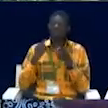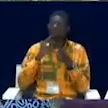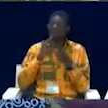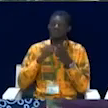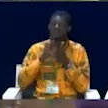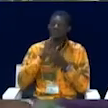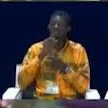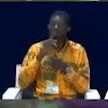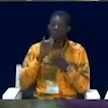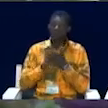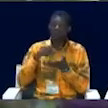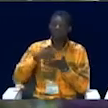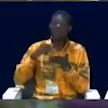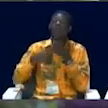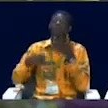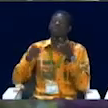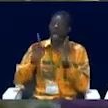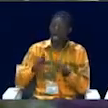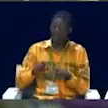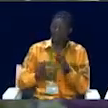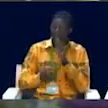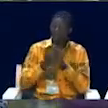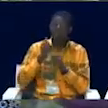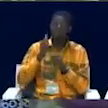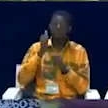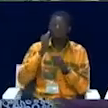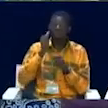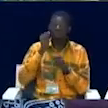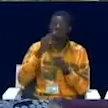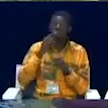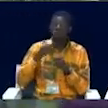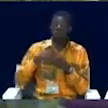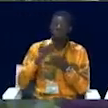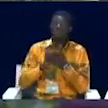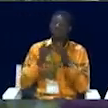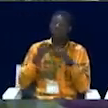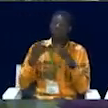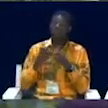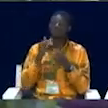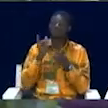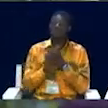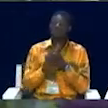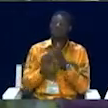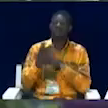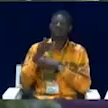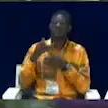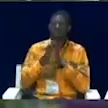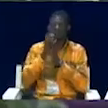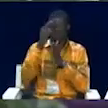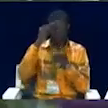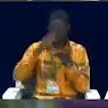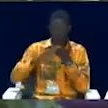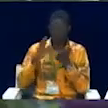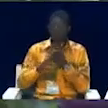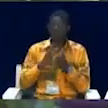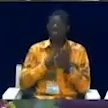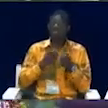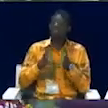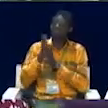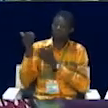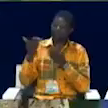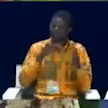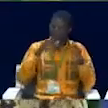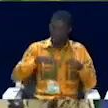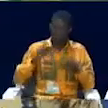true, that this is what happened. Which the woman said, I should make sure that I come here. That God said I should come and ask for forgiveness. And I should bring this